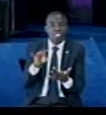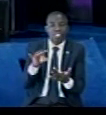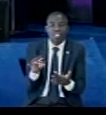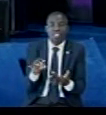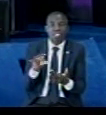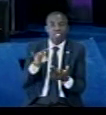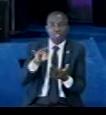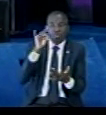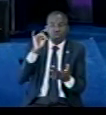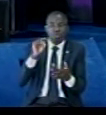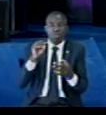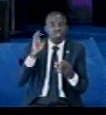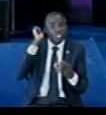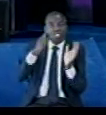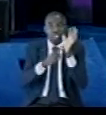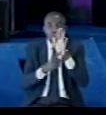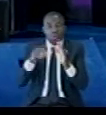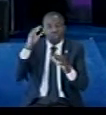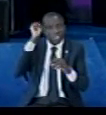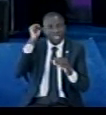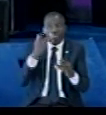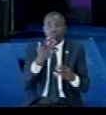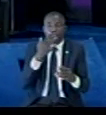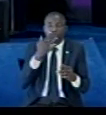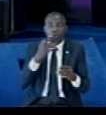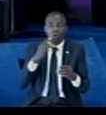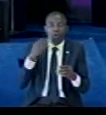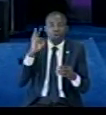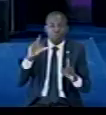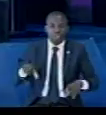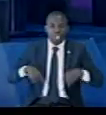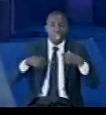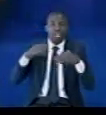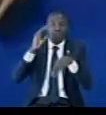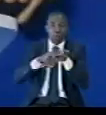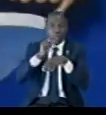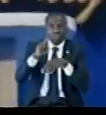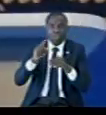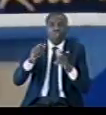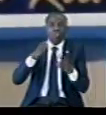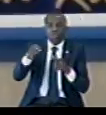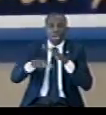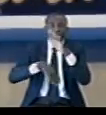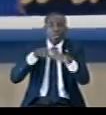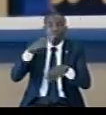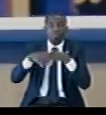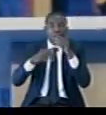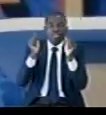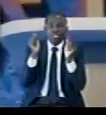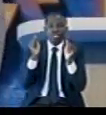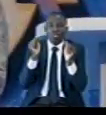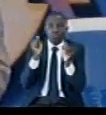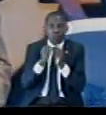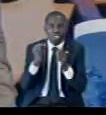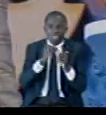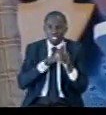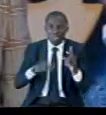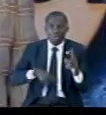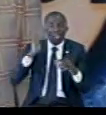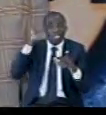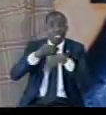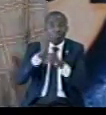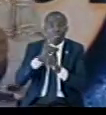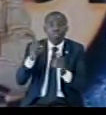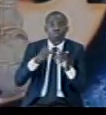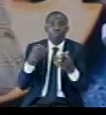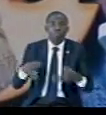of life eternal on you, and you are walking with the Lord, and he makes you worthy of his